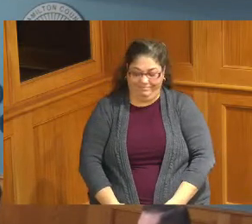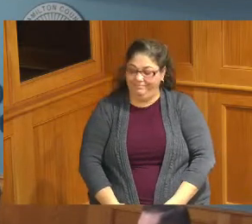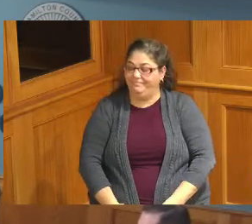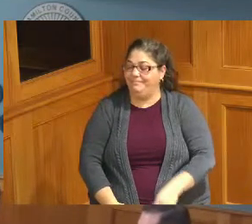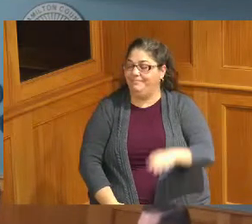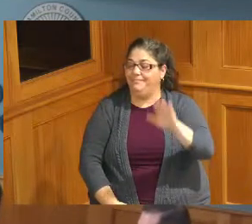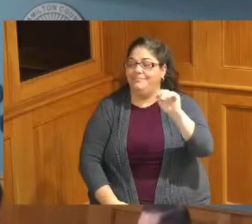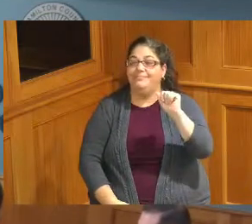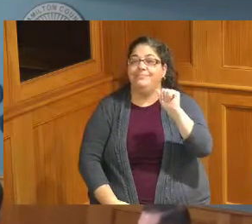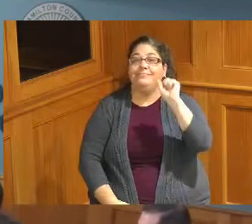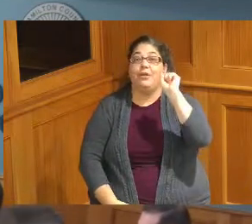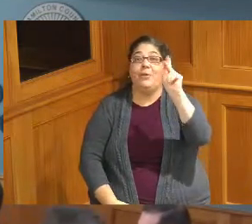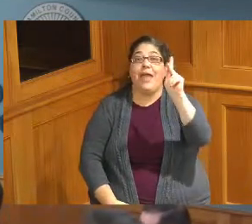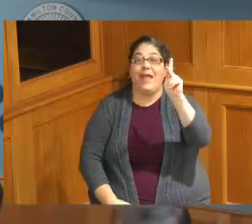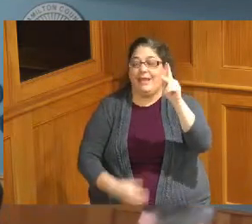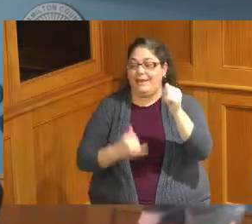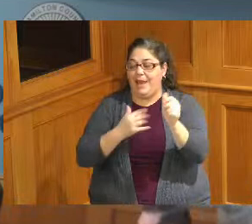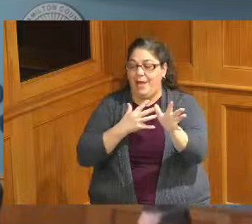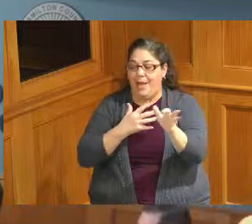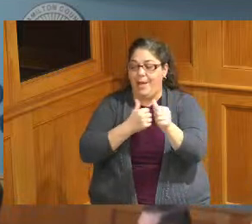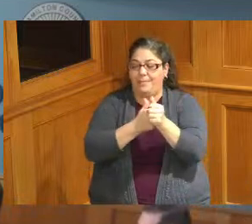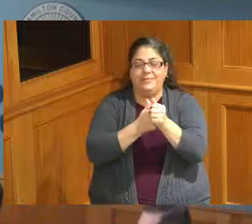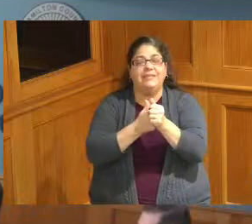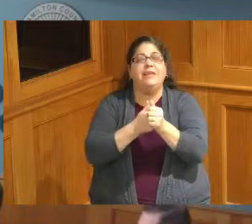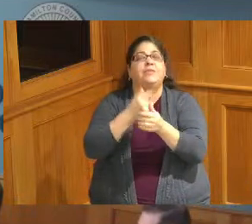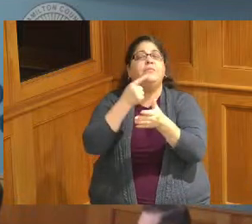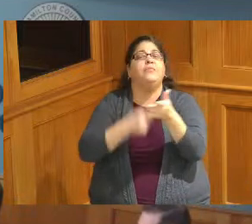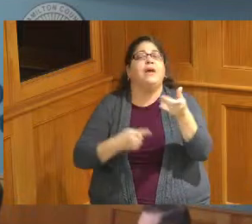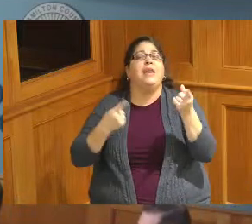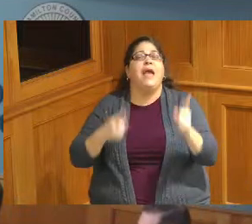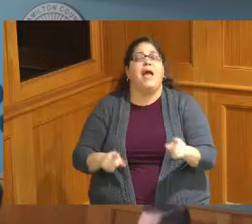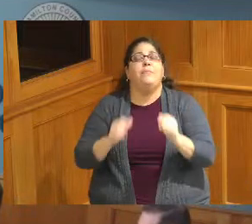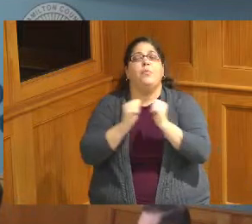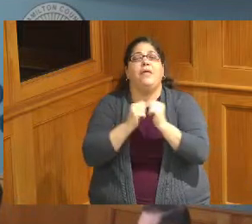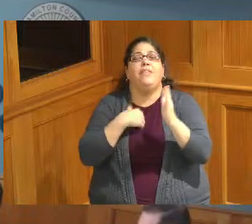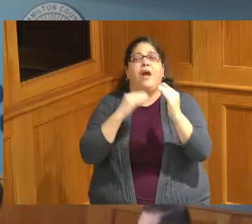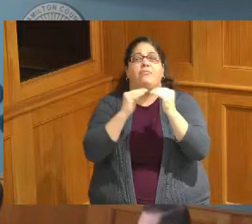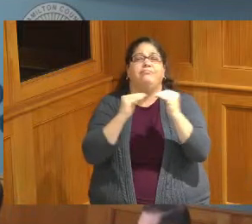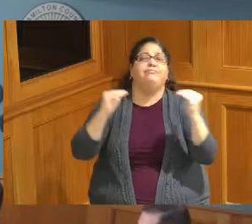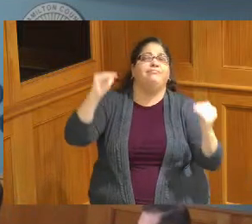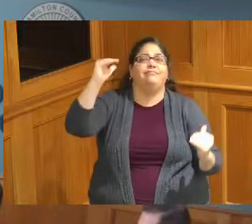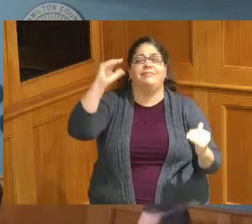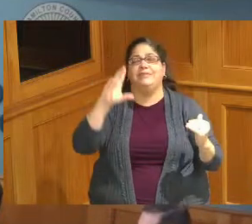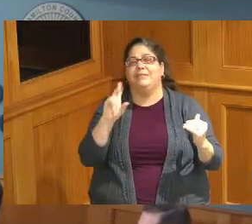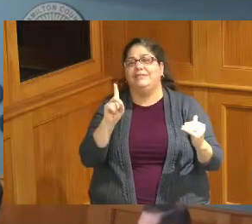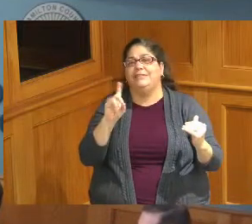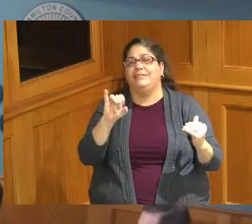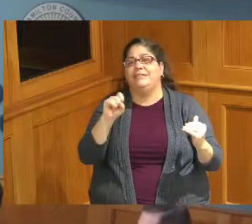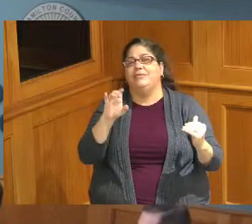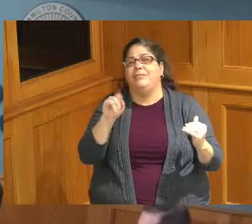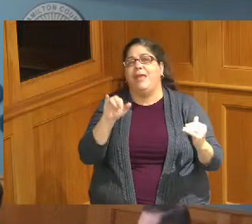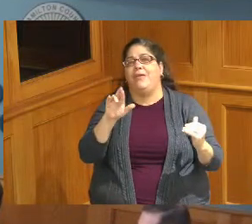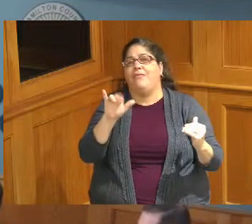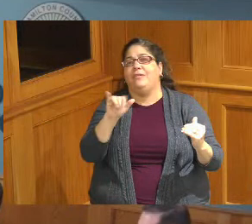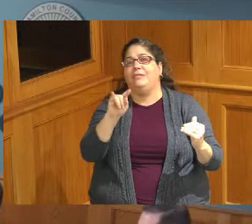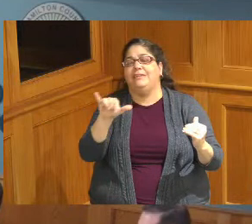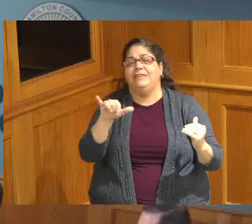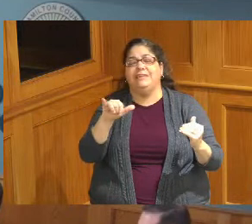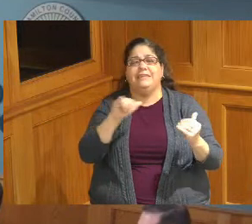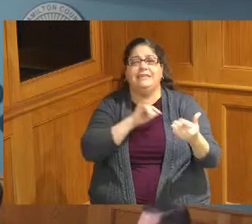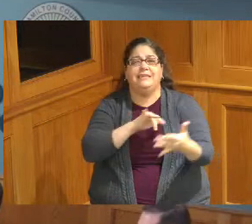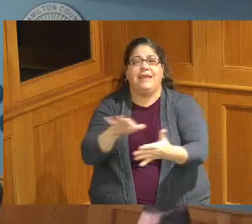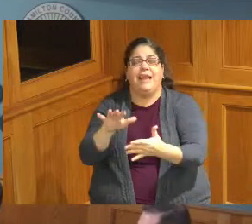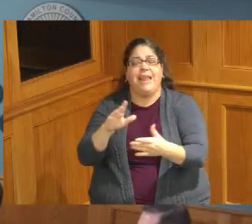Okay, now we have an update on the implementation of the disparity study recommendations and the new minority